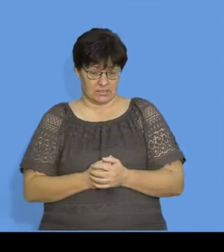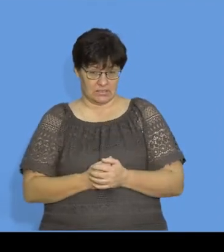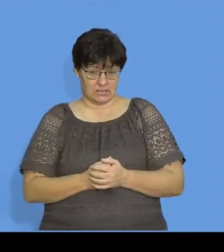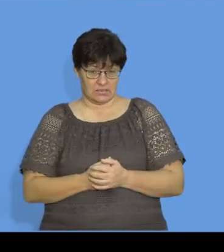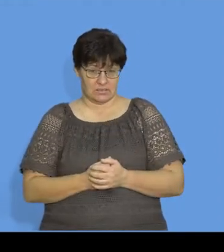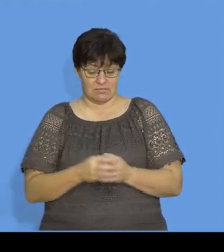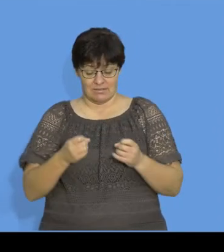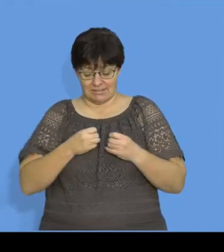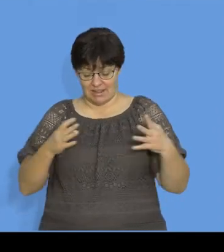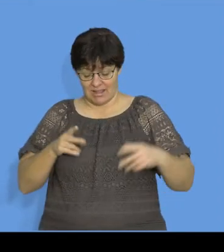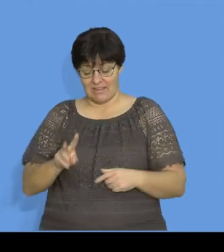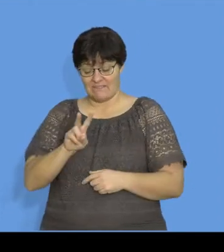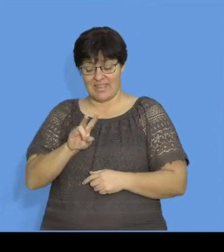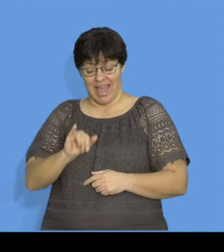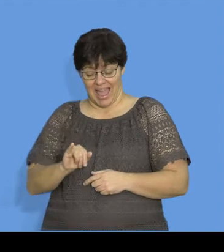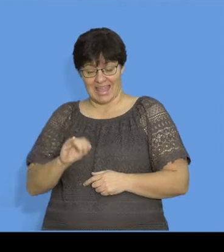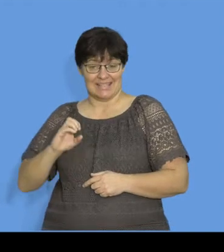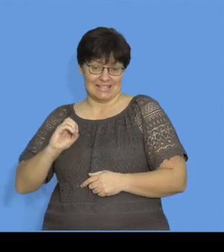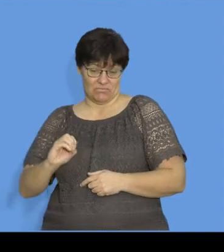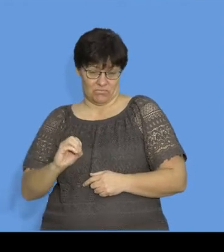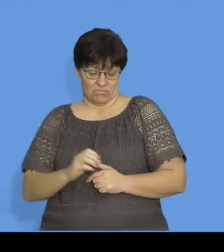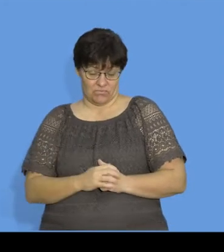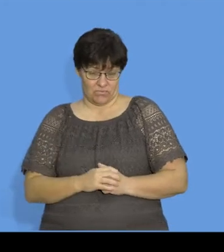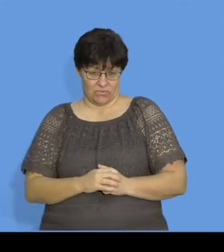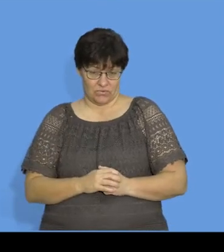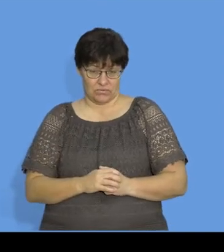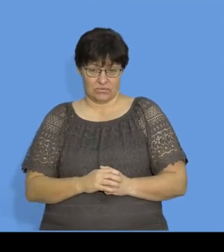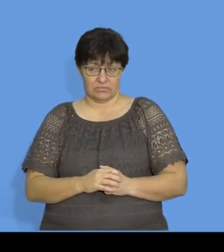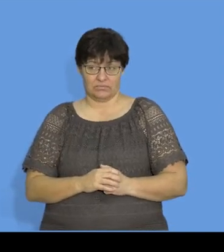Initial velocity is 0.